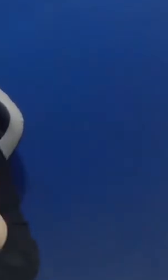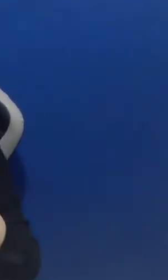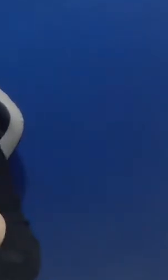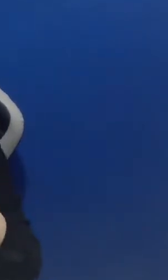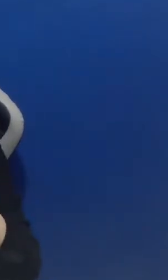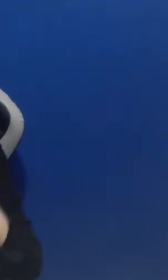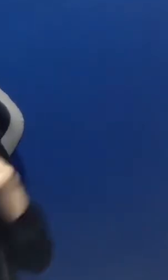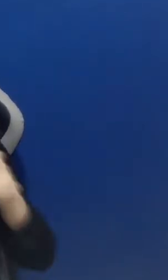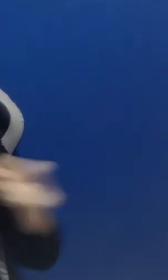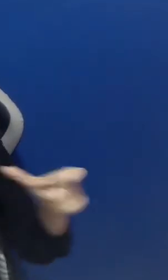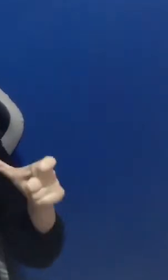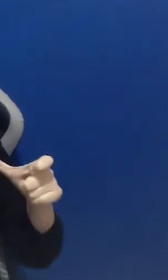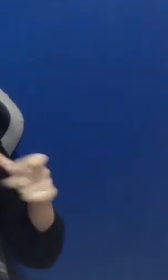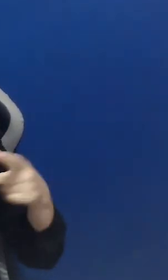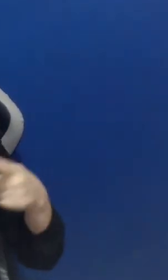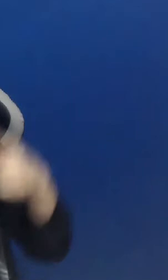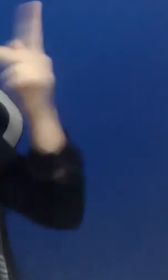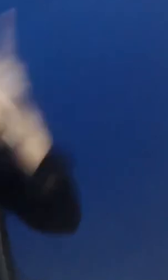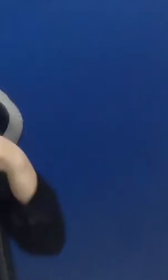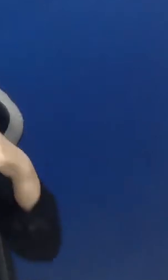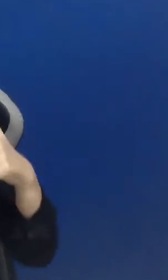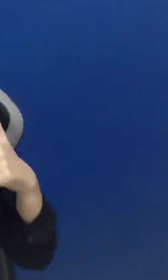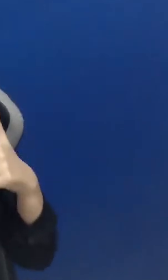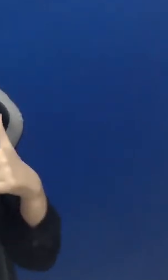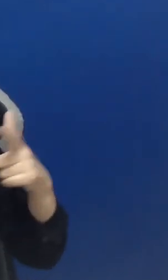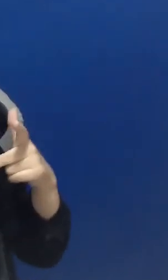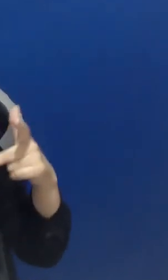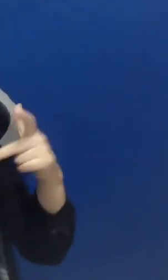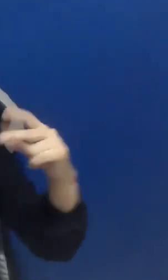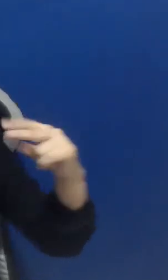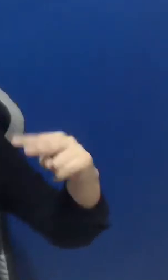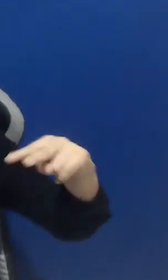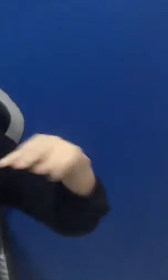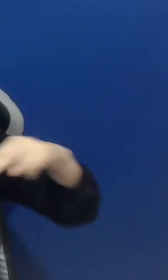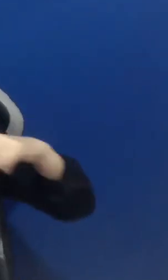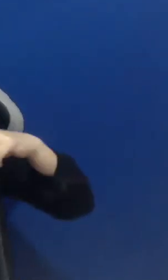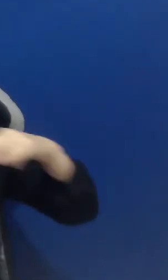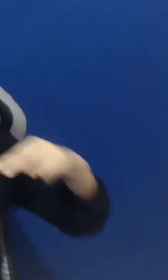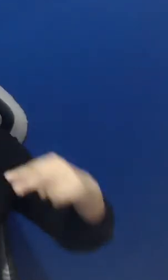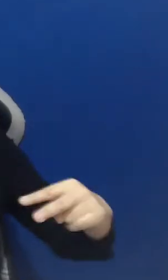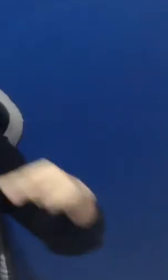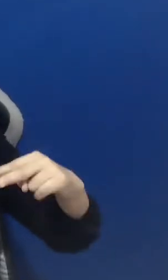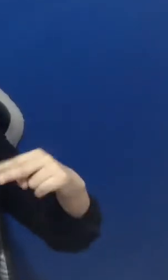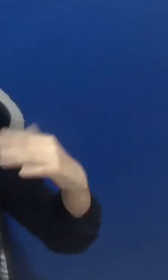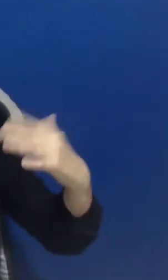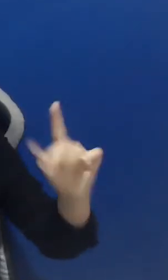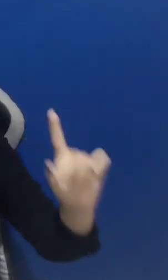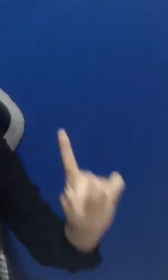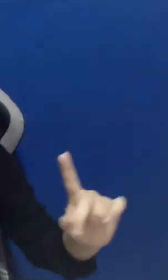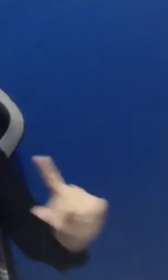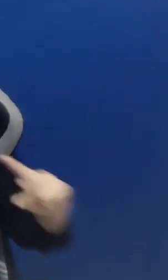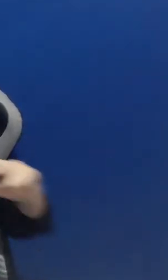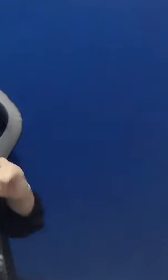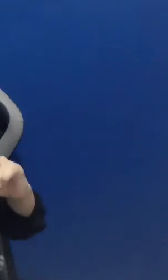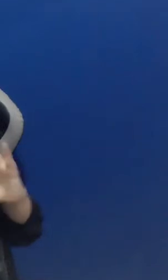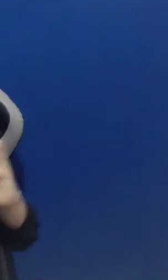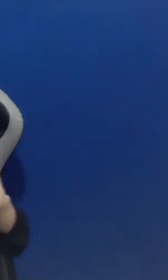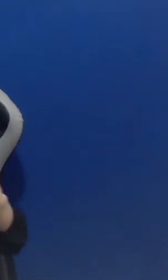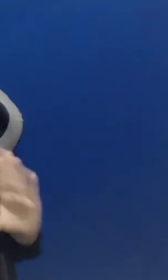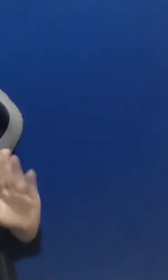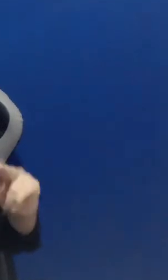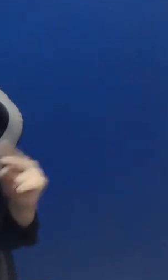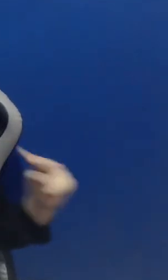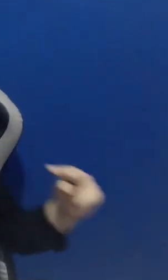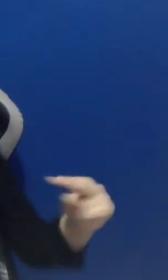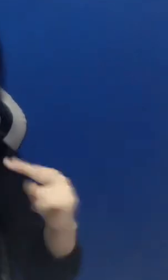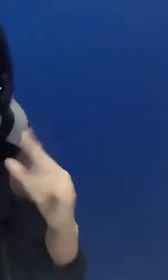innovative approaches to meet new mental health challenges, as you have also seen here today. So these opportunities must be leveraged to scale